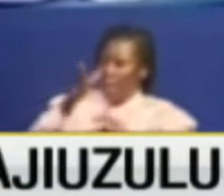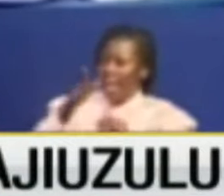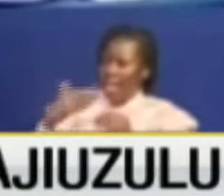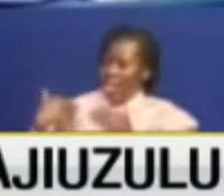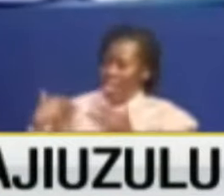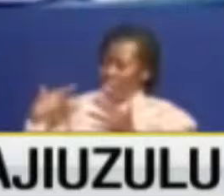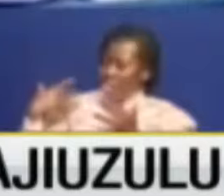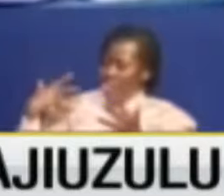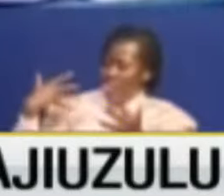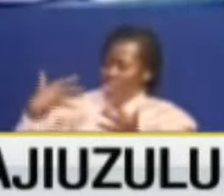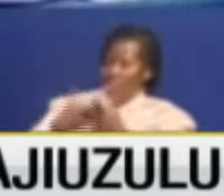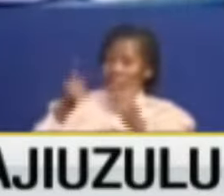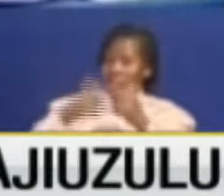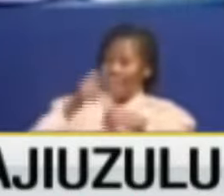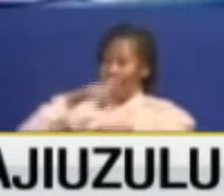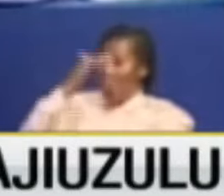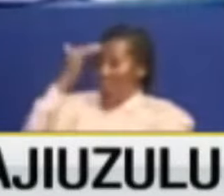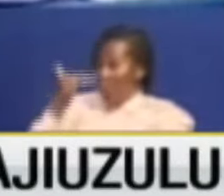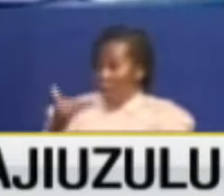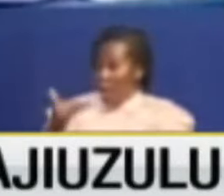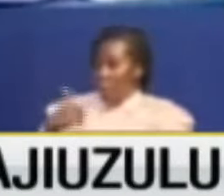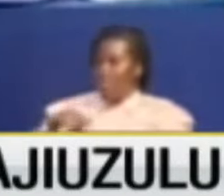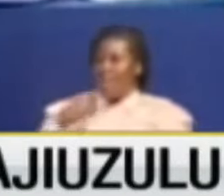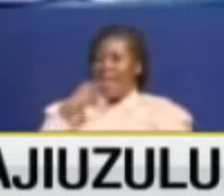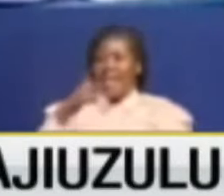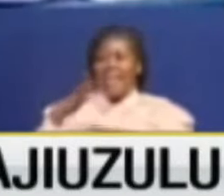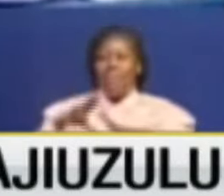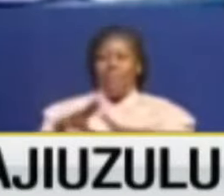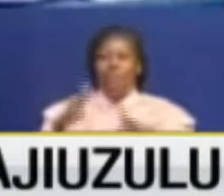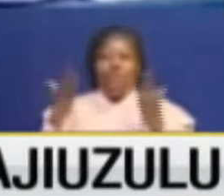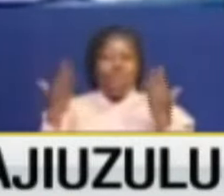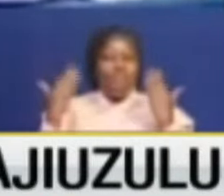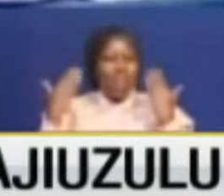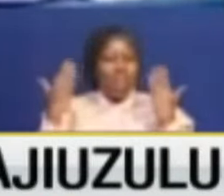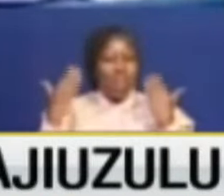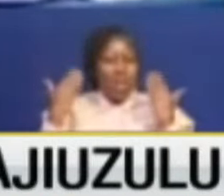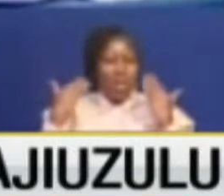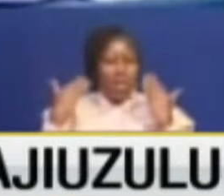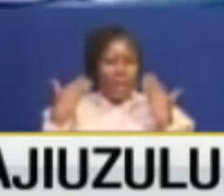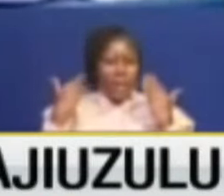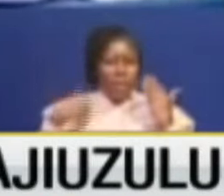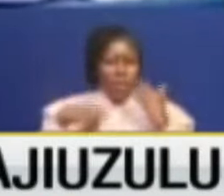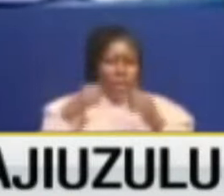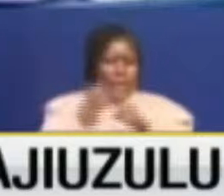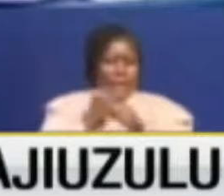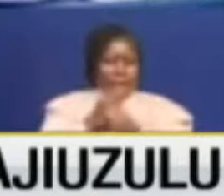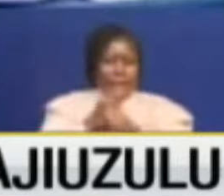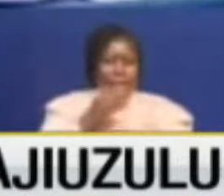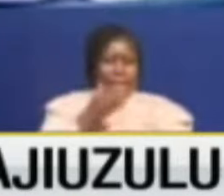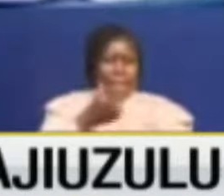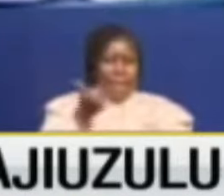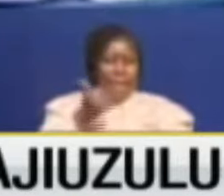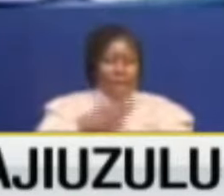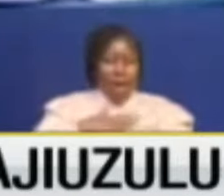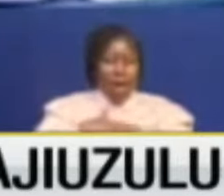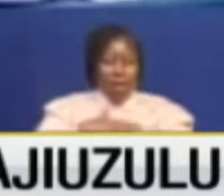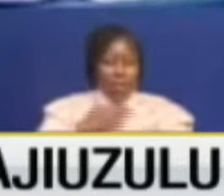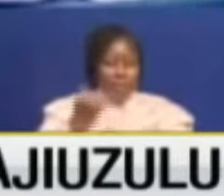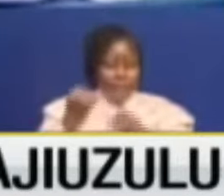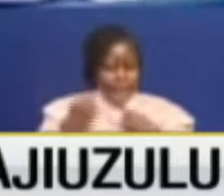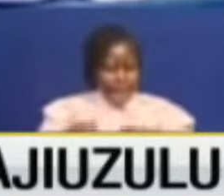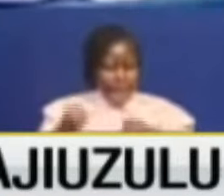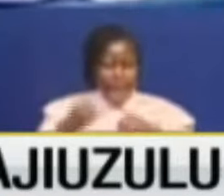time so that we tell the people of Meru we did our best. We tried